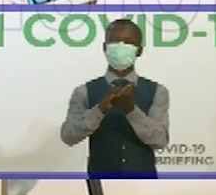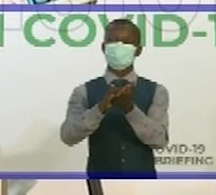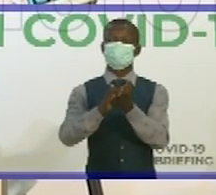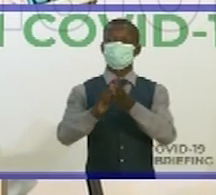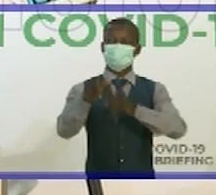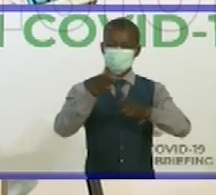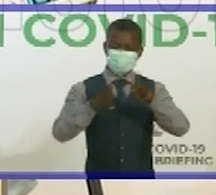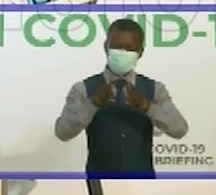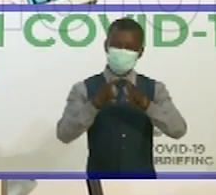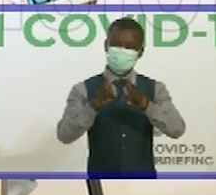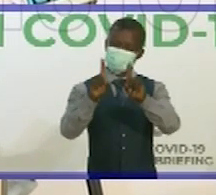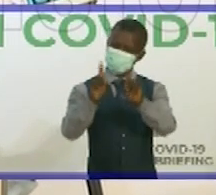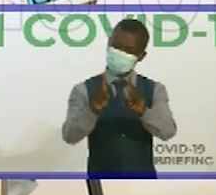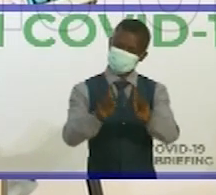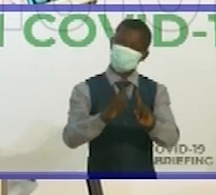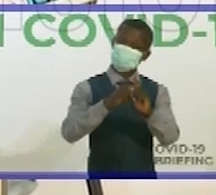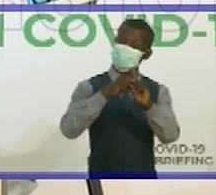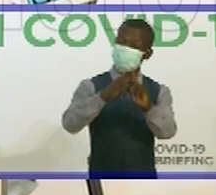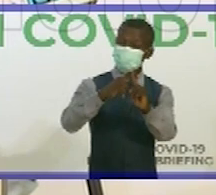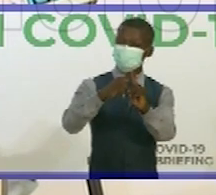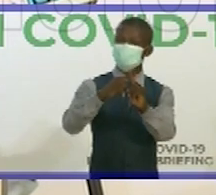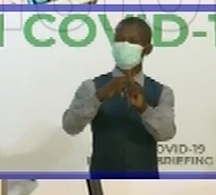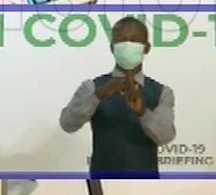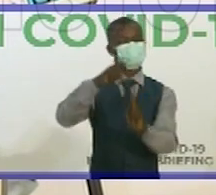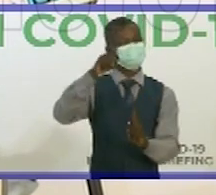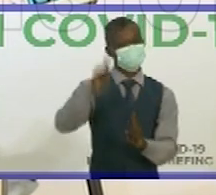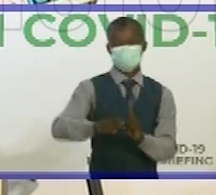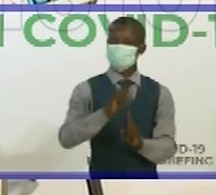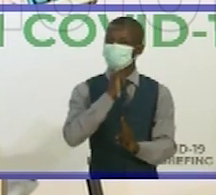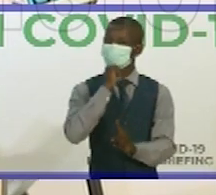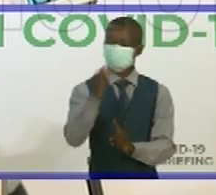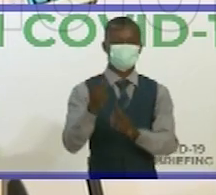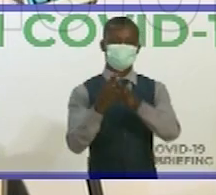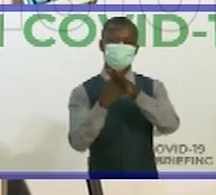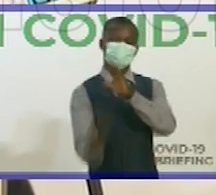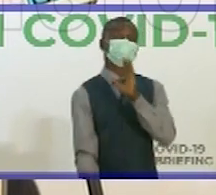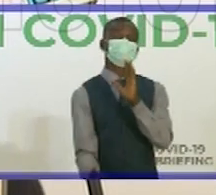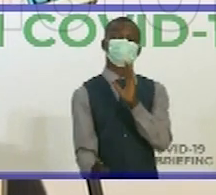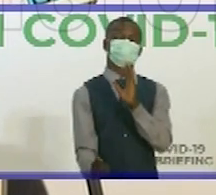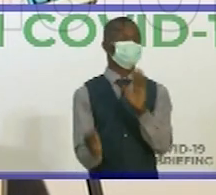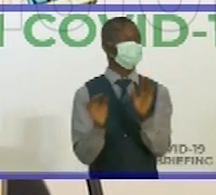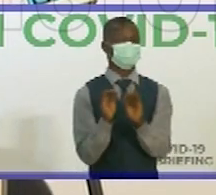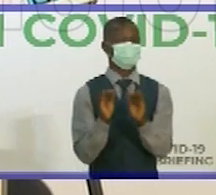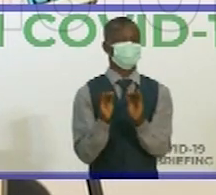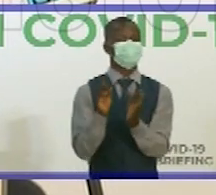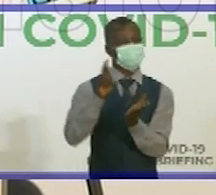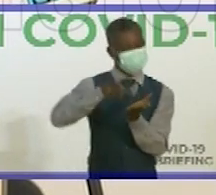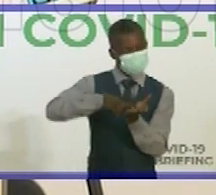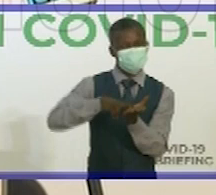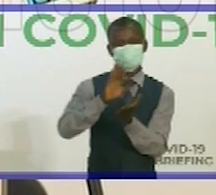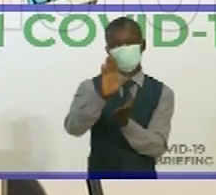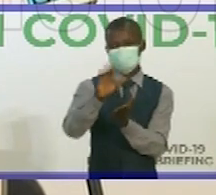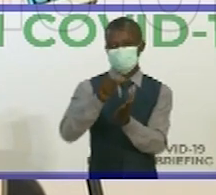people who are tested positive should not disappear. You should register yourself.